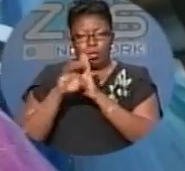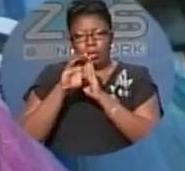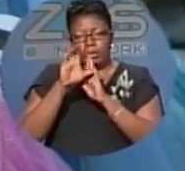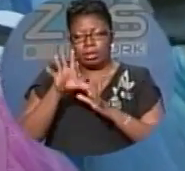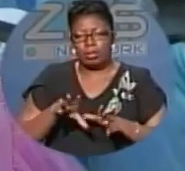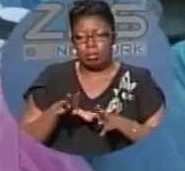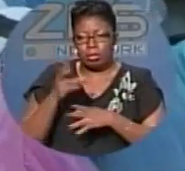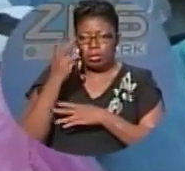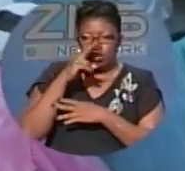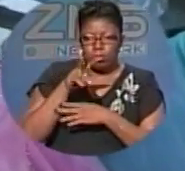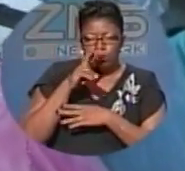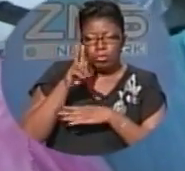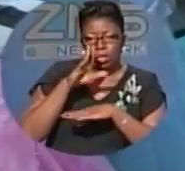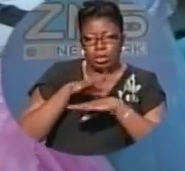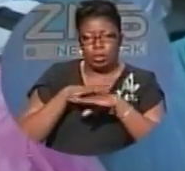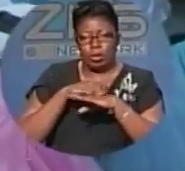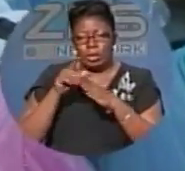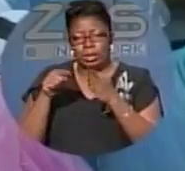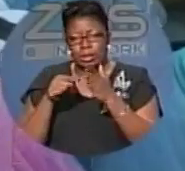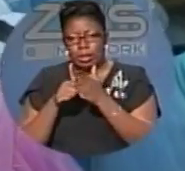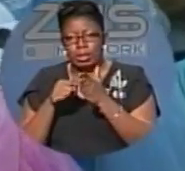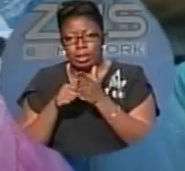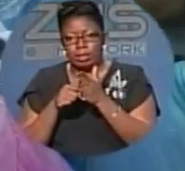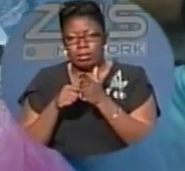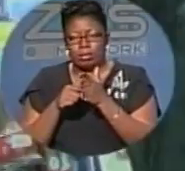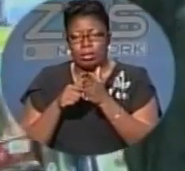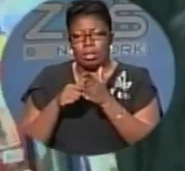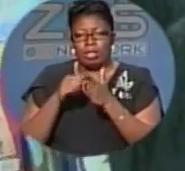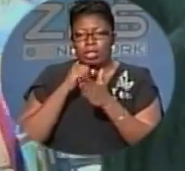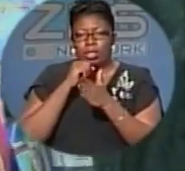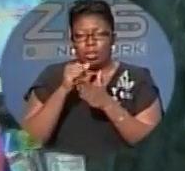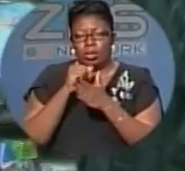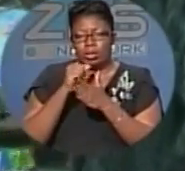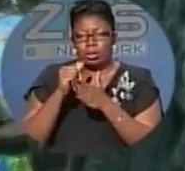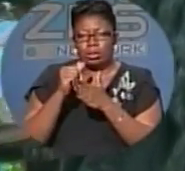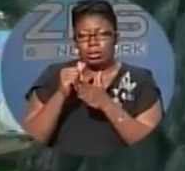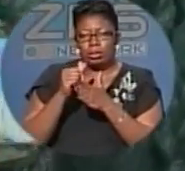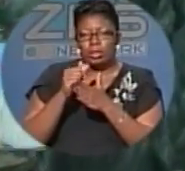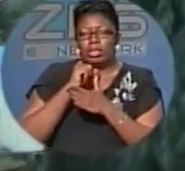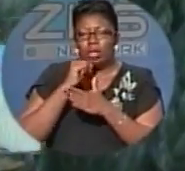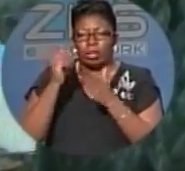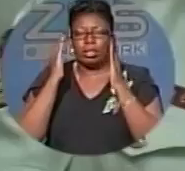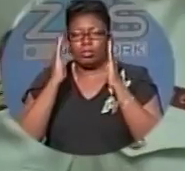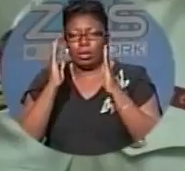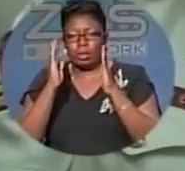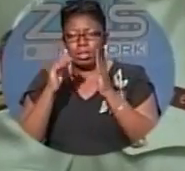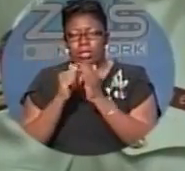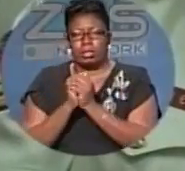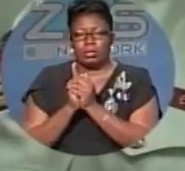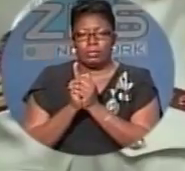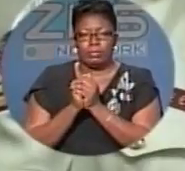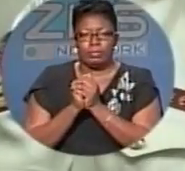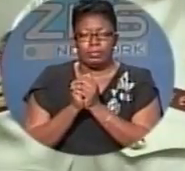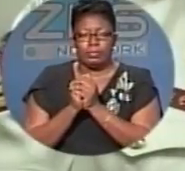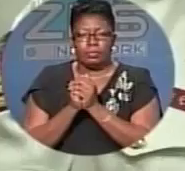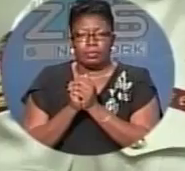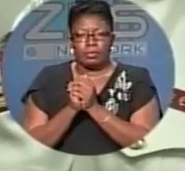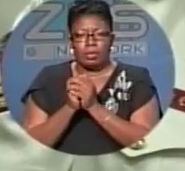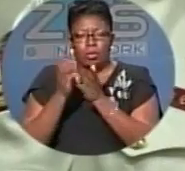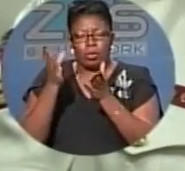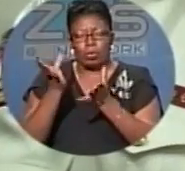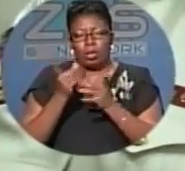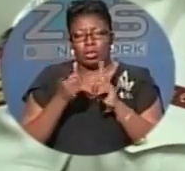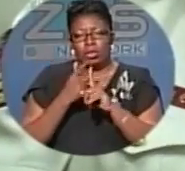warning the public not to let their guard down. Here's Police Press Officer Chrislyn Skippings. We want to say to those prolific